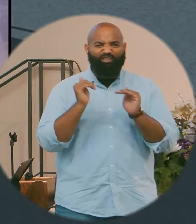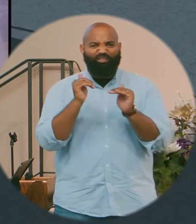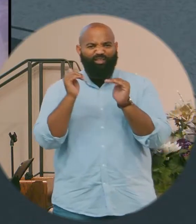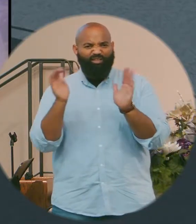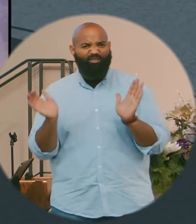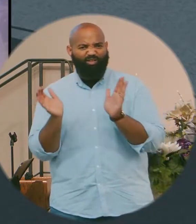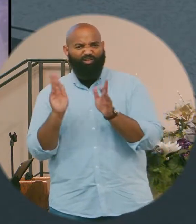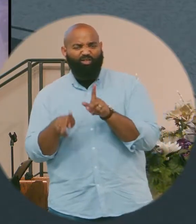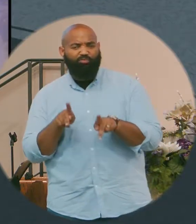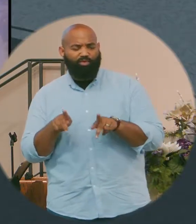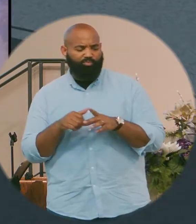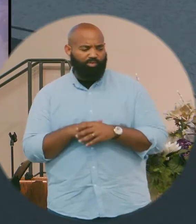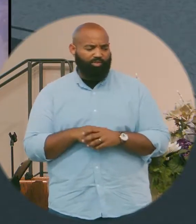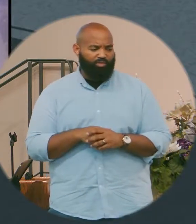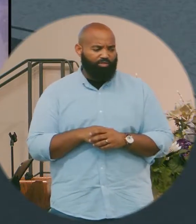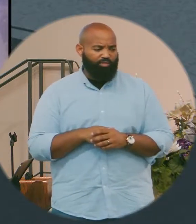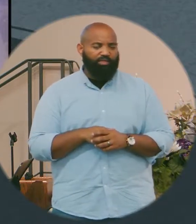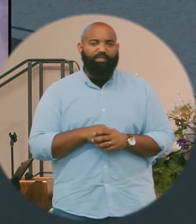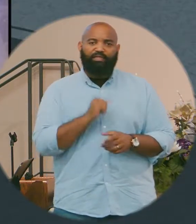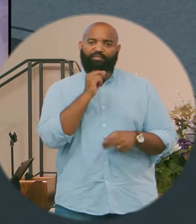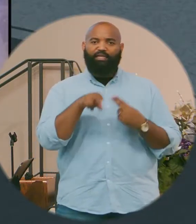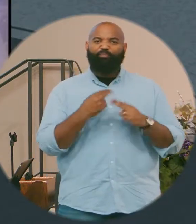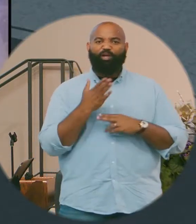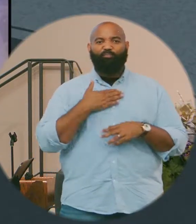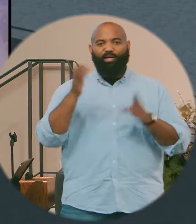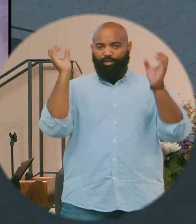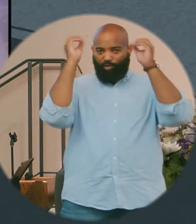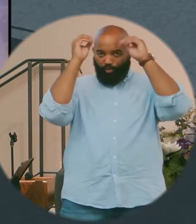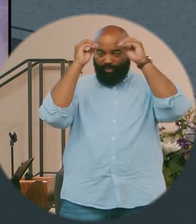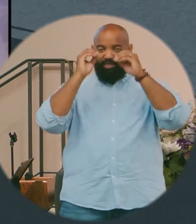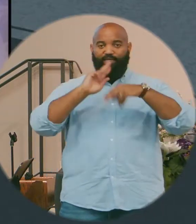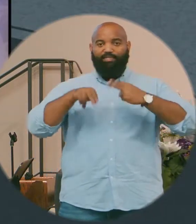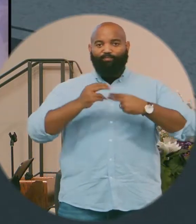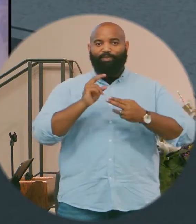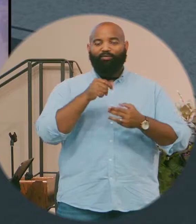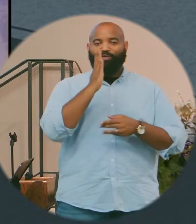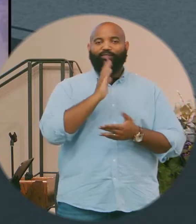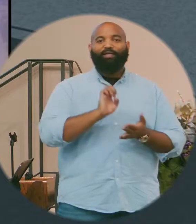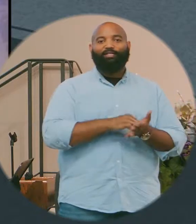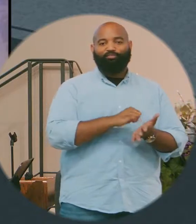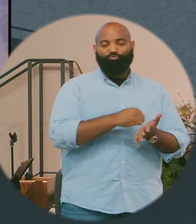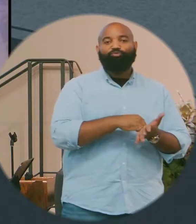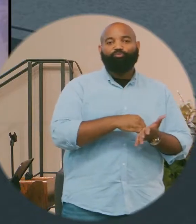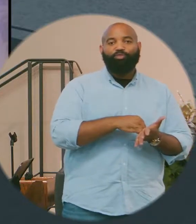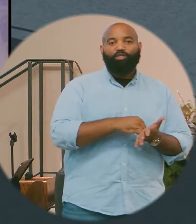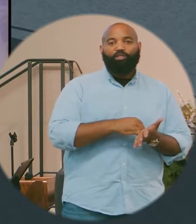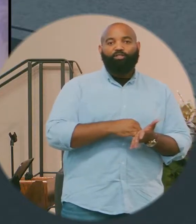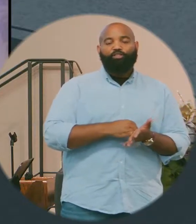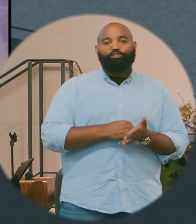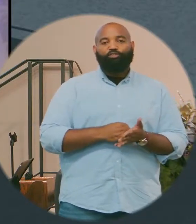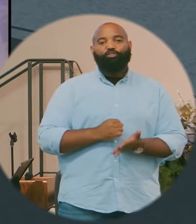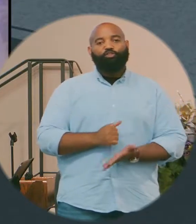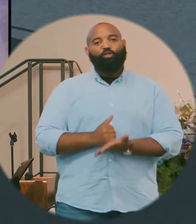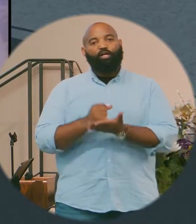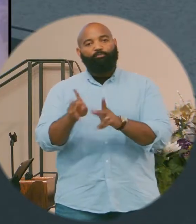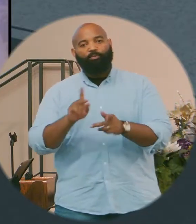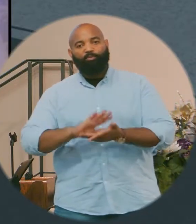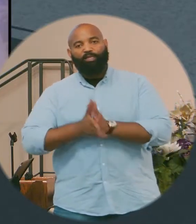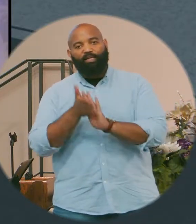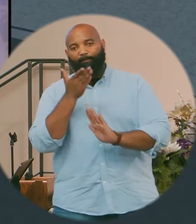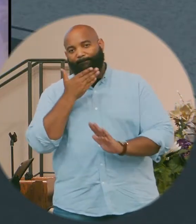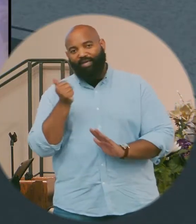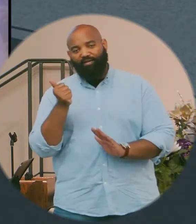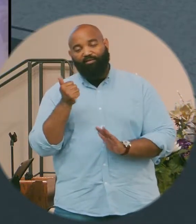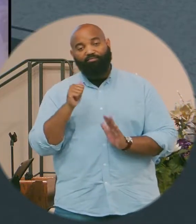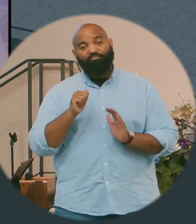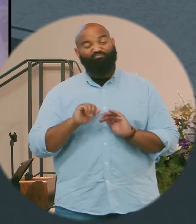It gives, it removes opinion, and it's based on God's word. In 2 Samuel 12, verse